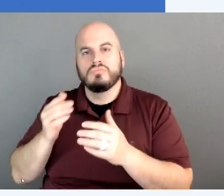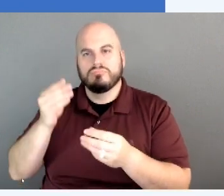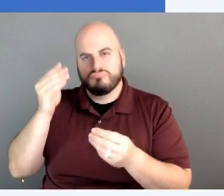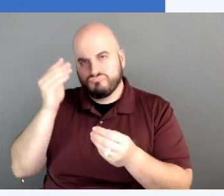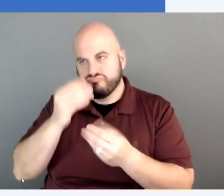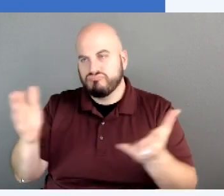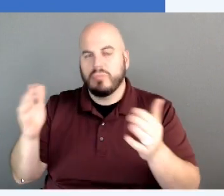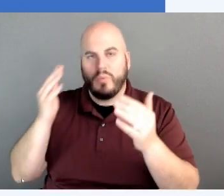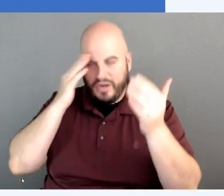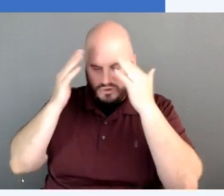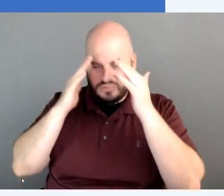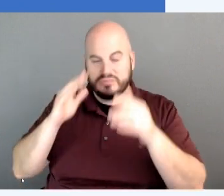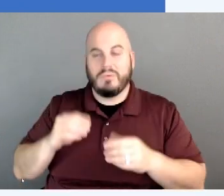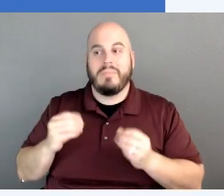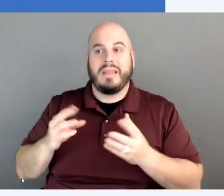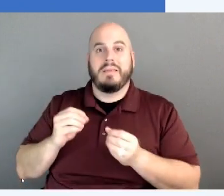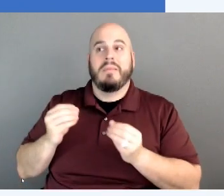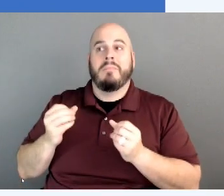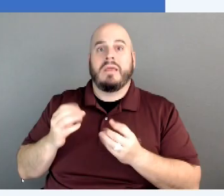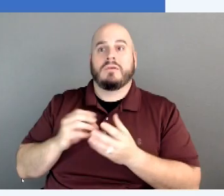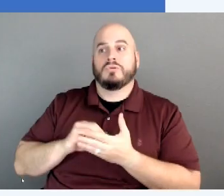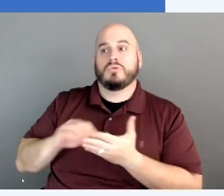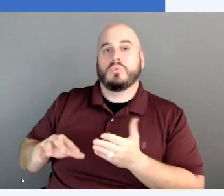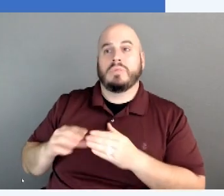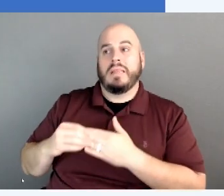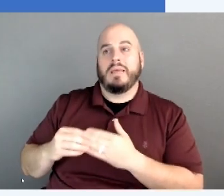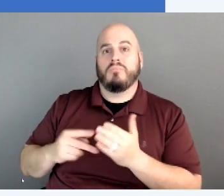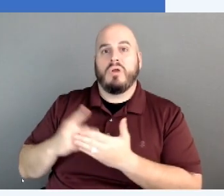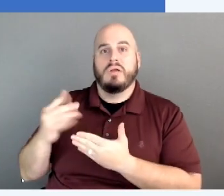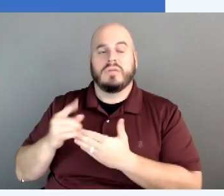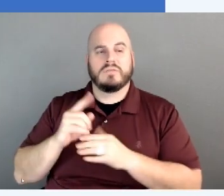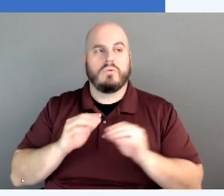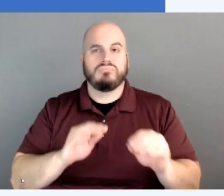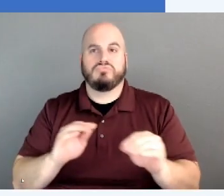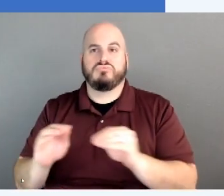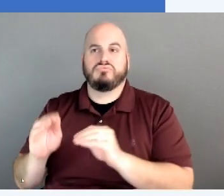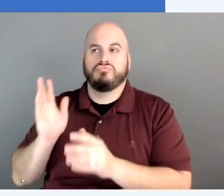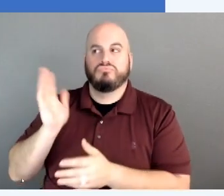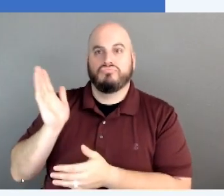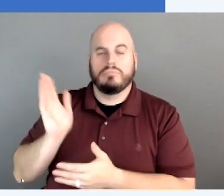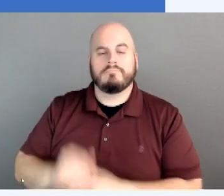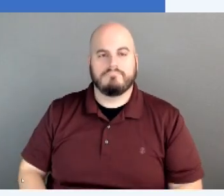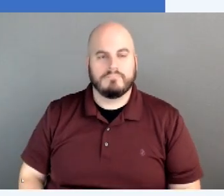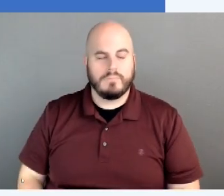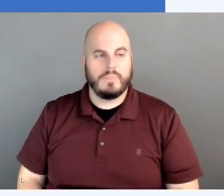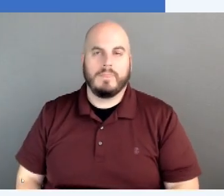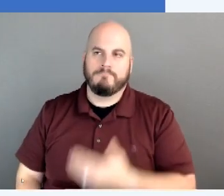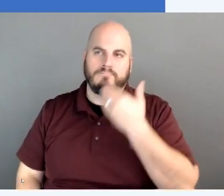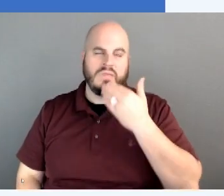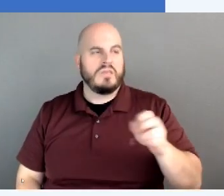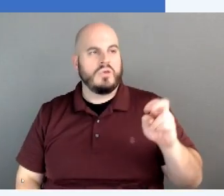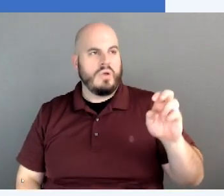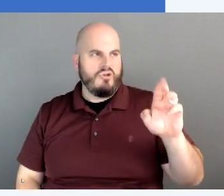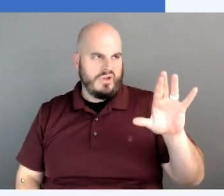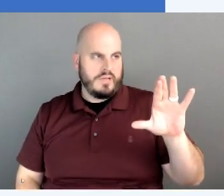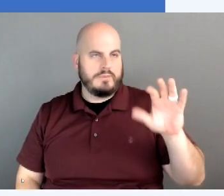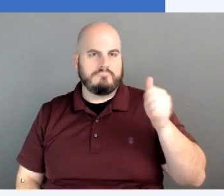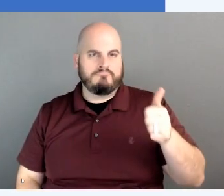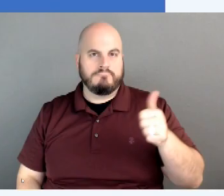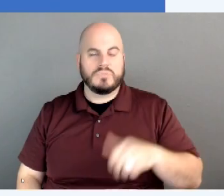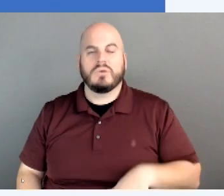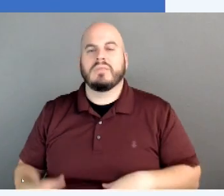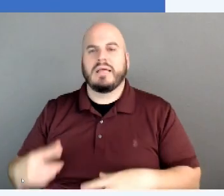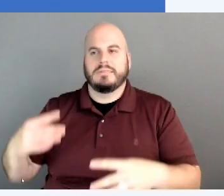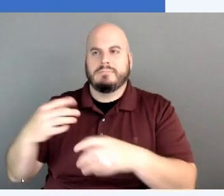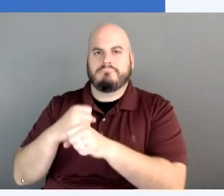student-led project, so the students will be the ones developing that. Thank you, Eric. So that's kind of a summary of SCRAP and what we've done and where we're